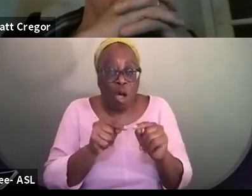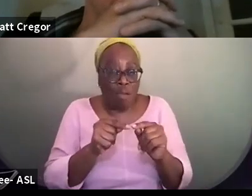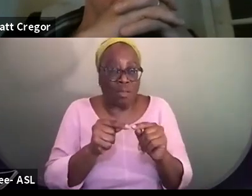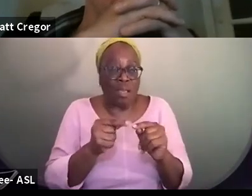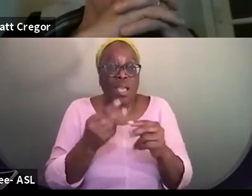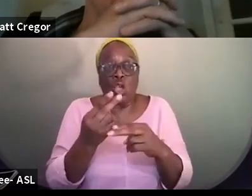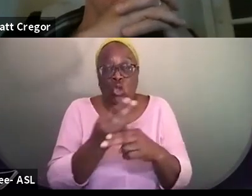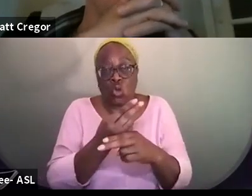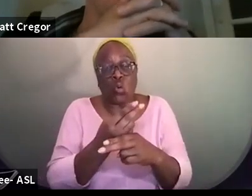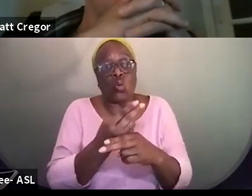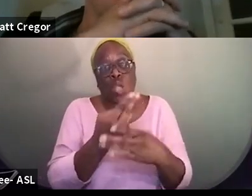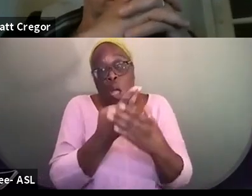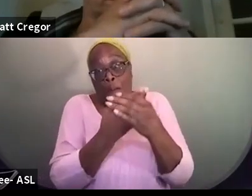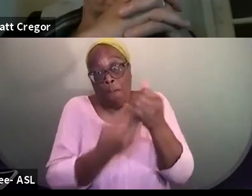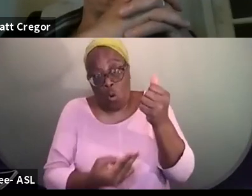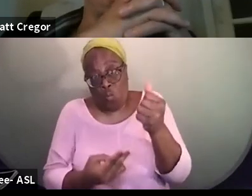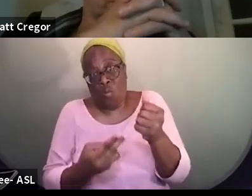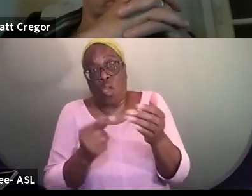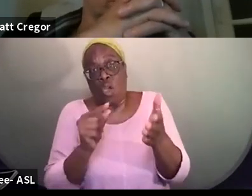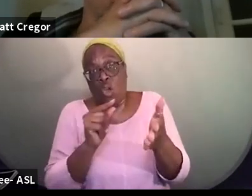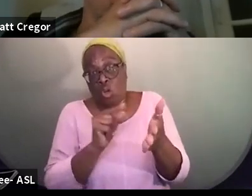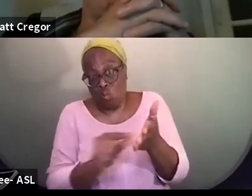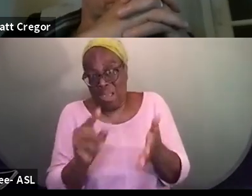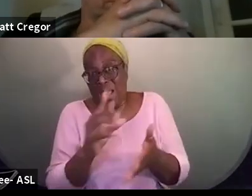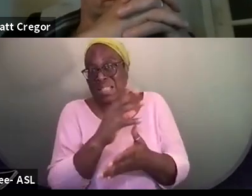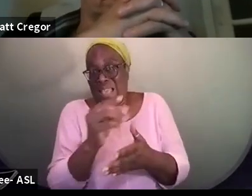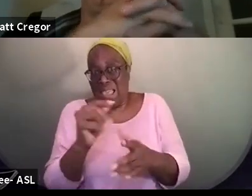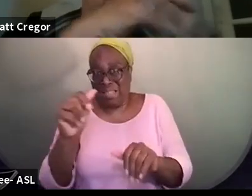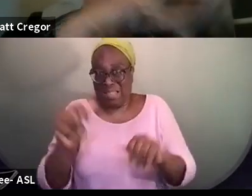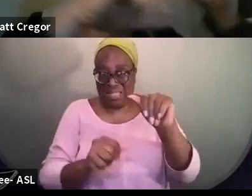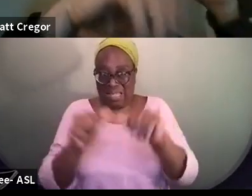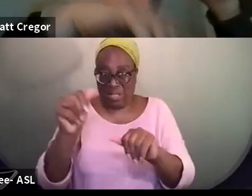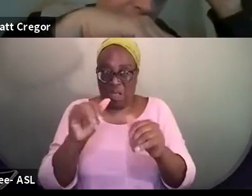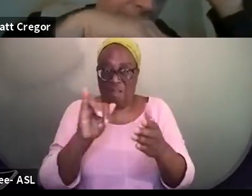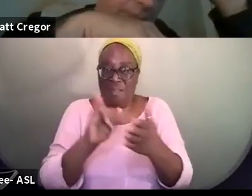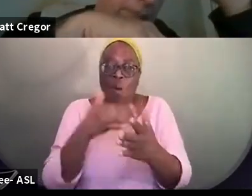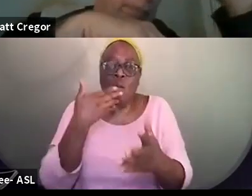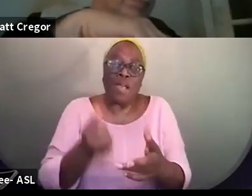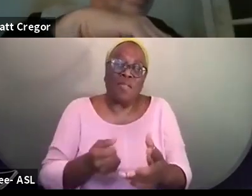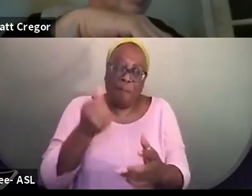of grades and an assessment. Now, having said that,